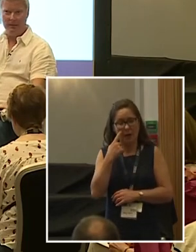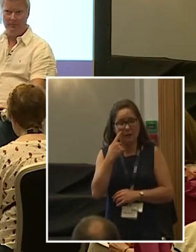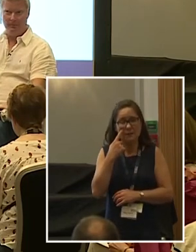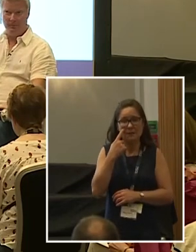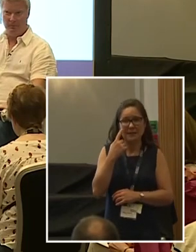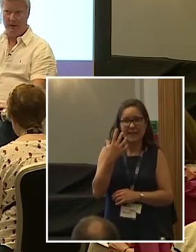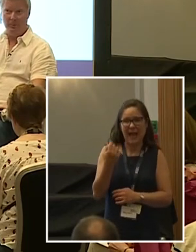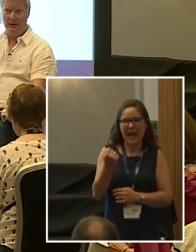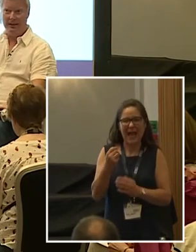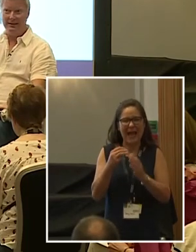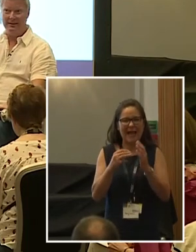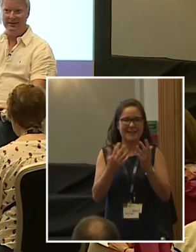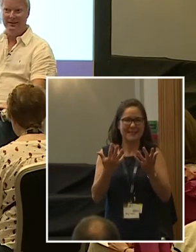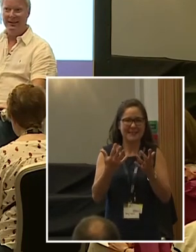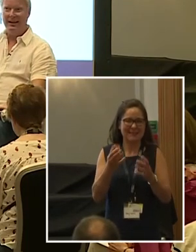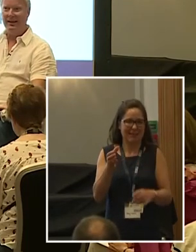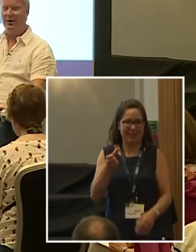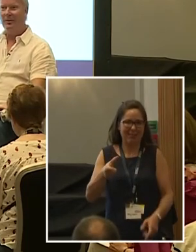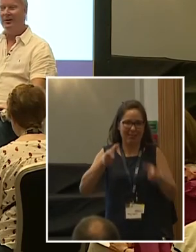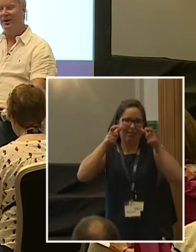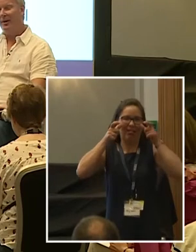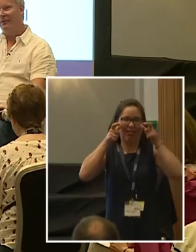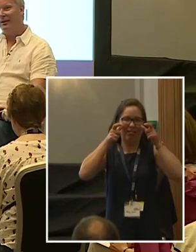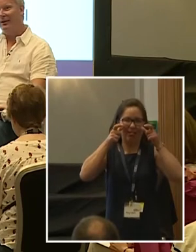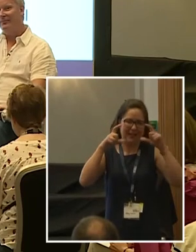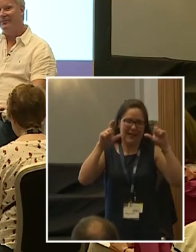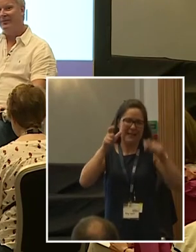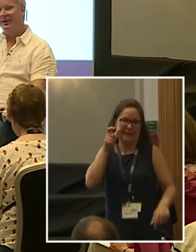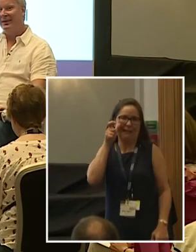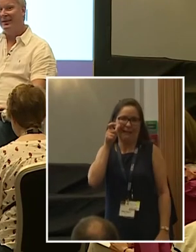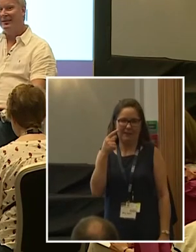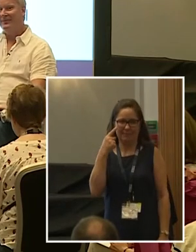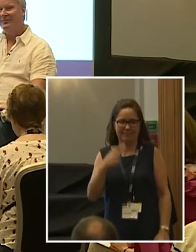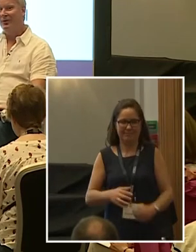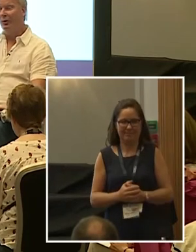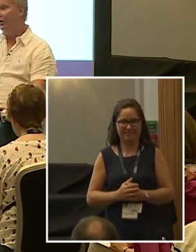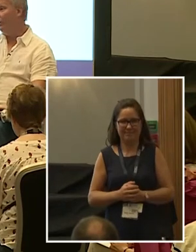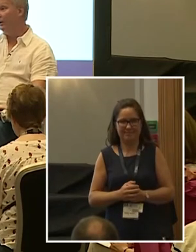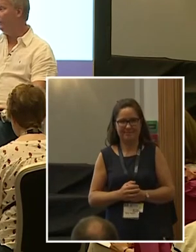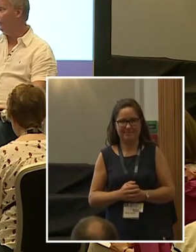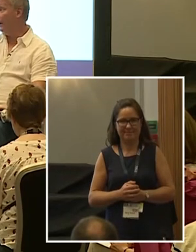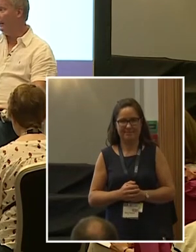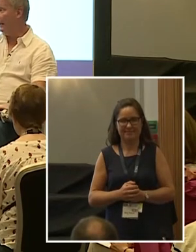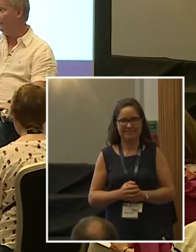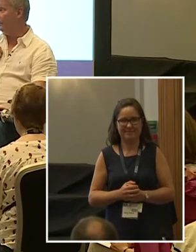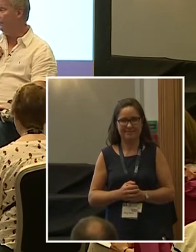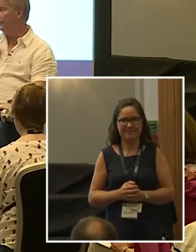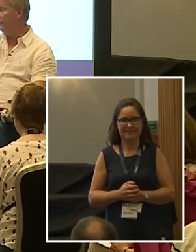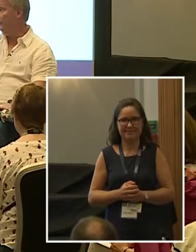like milk bottle lenses on my right eye. So all the trial